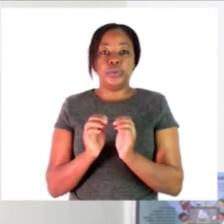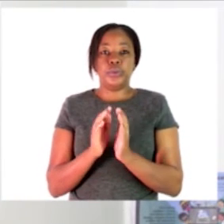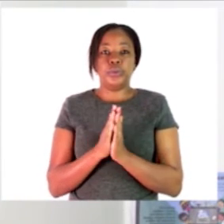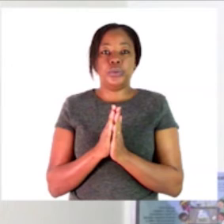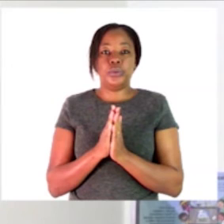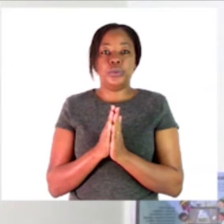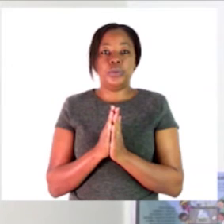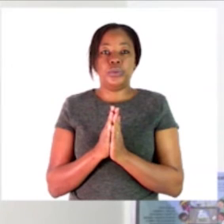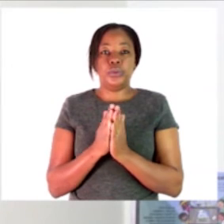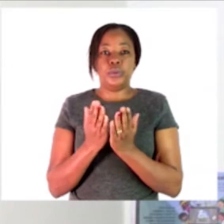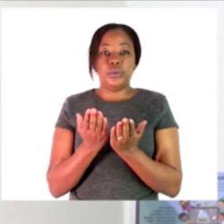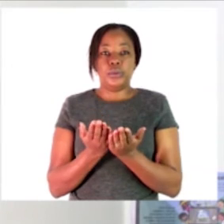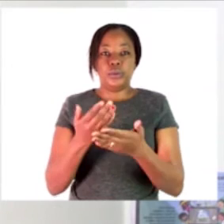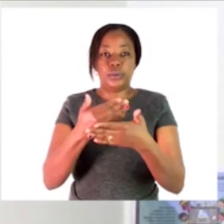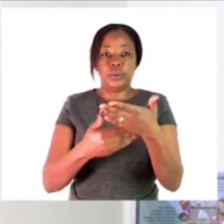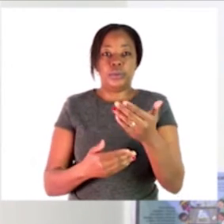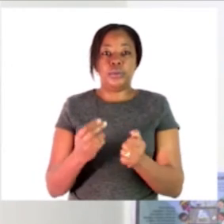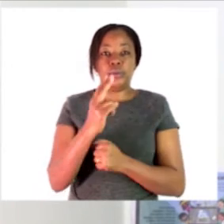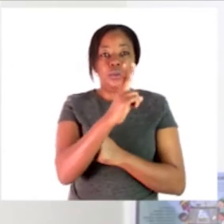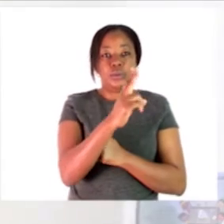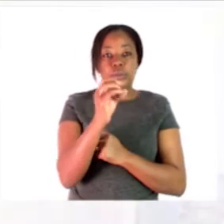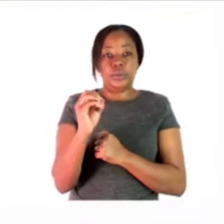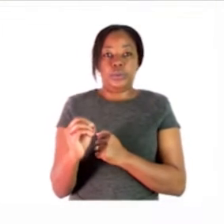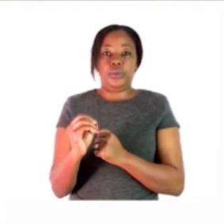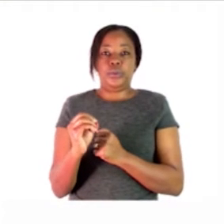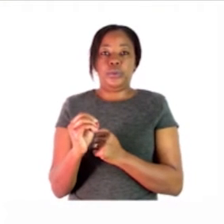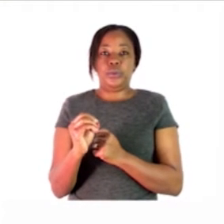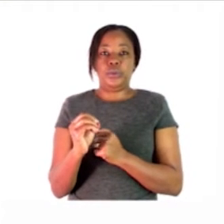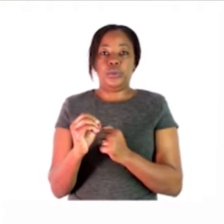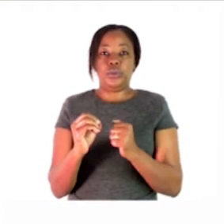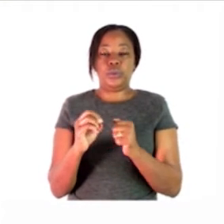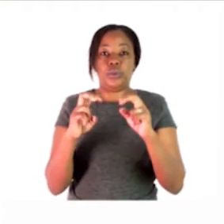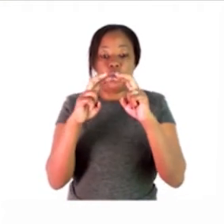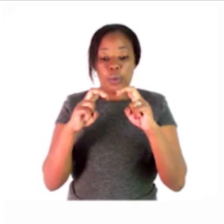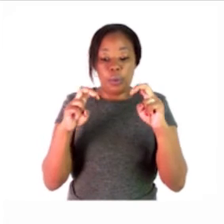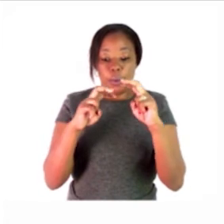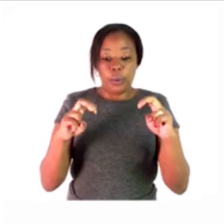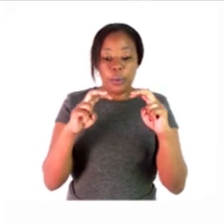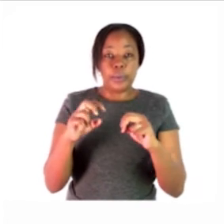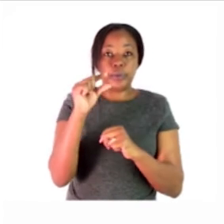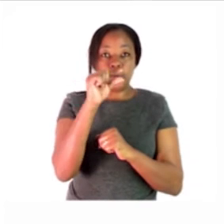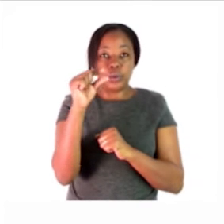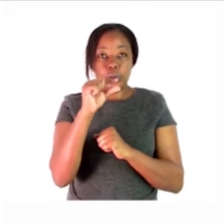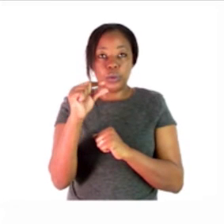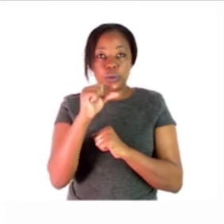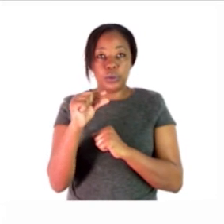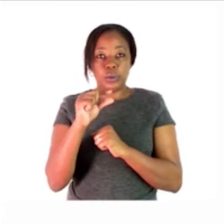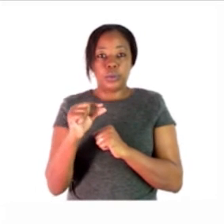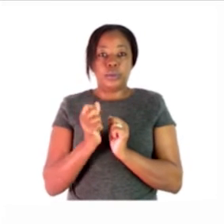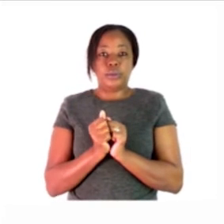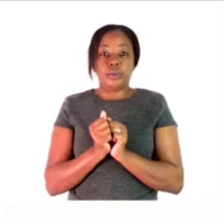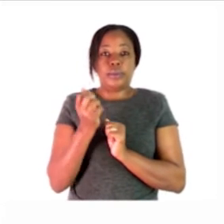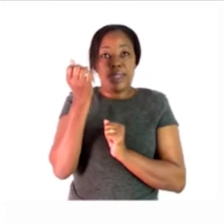page 20. There is a word search. We have to find the words which